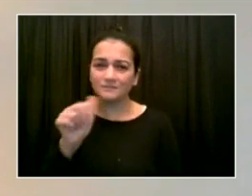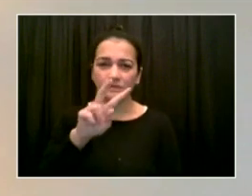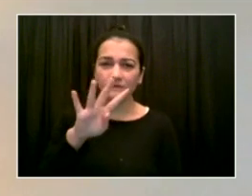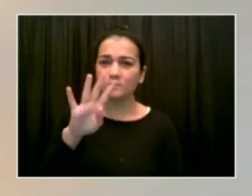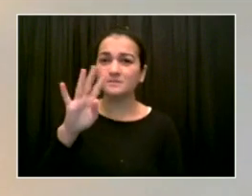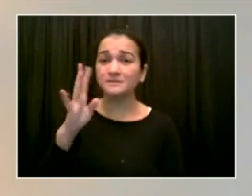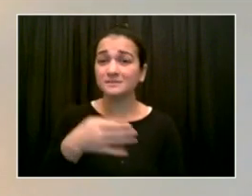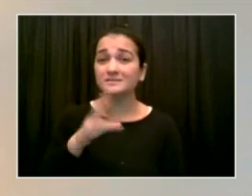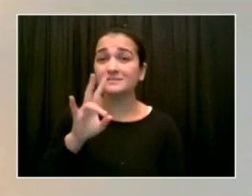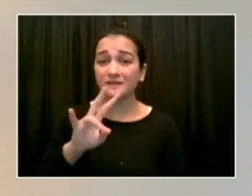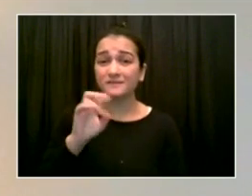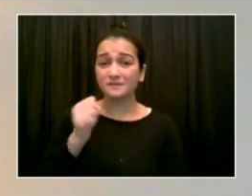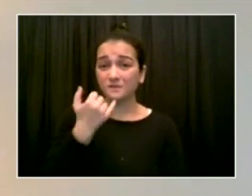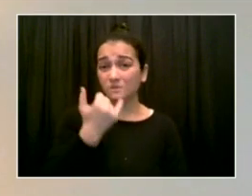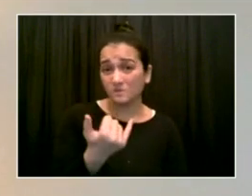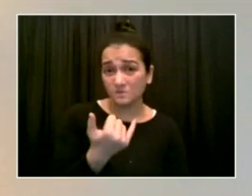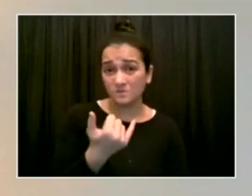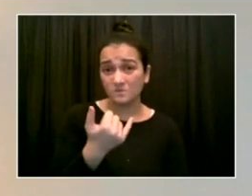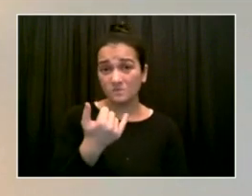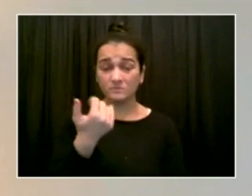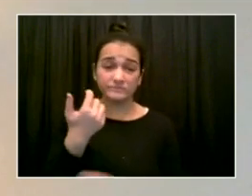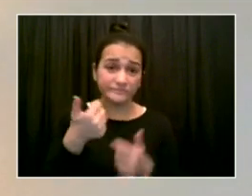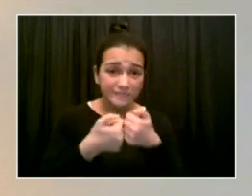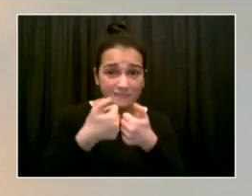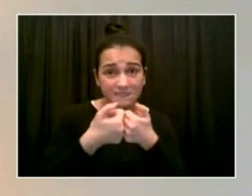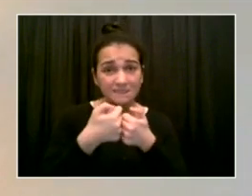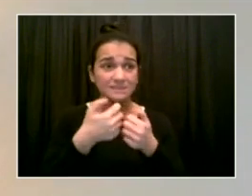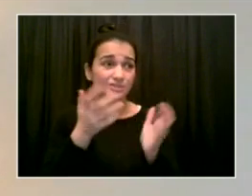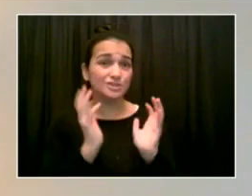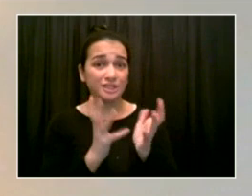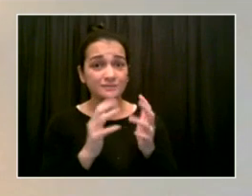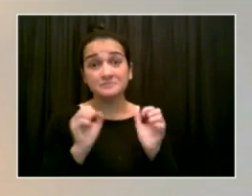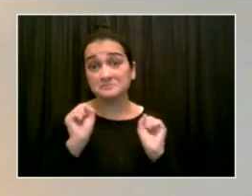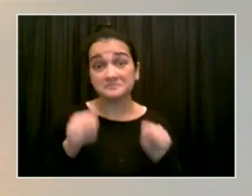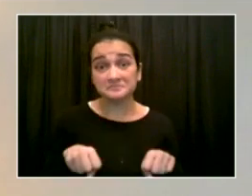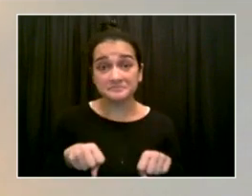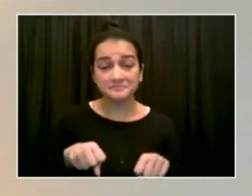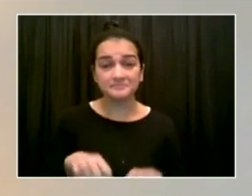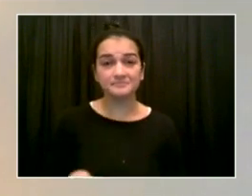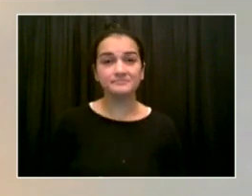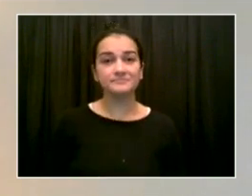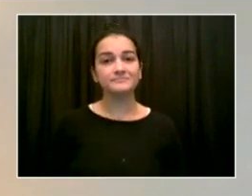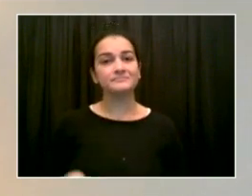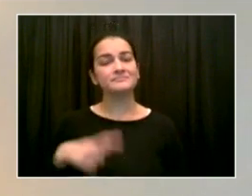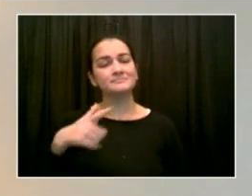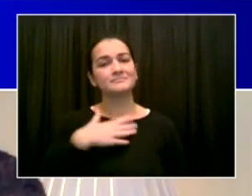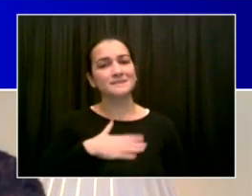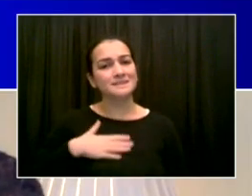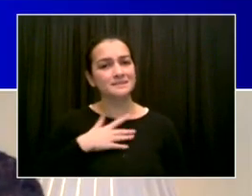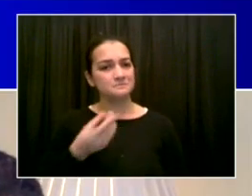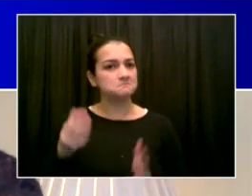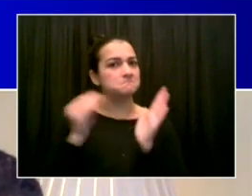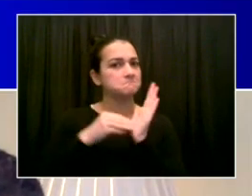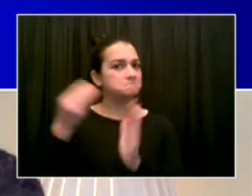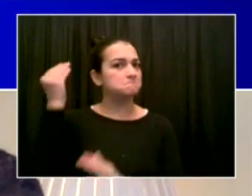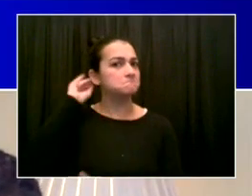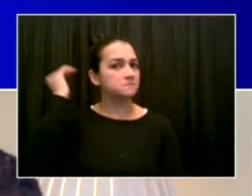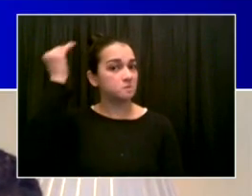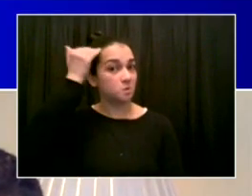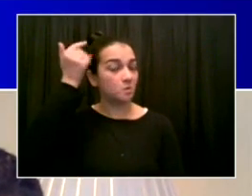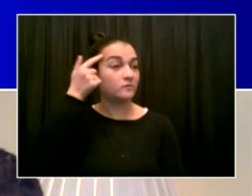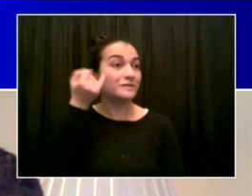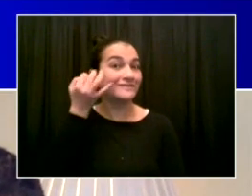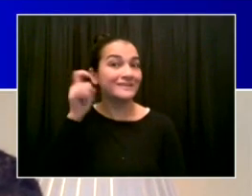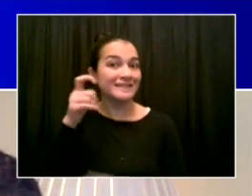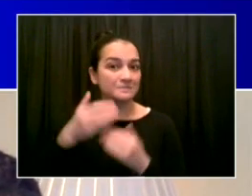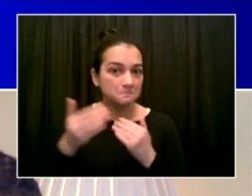Thank you so much for letting us talk about this today, Mayor de Blasio. Thank you, my dear. I think